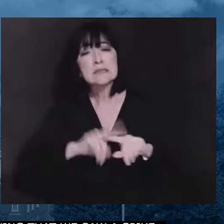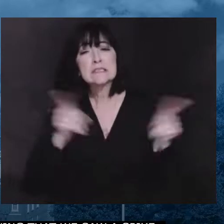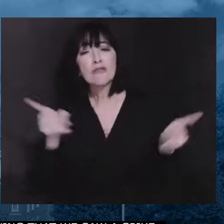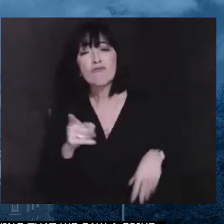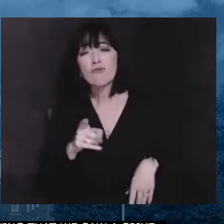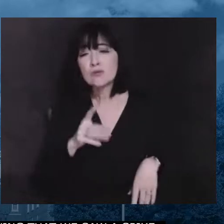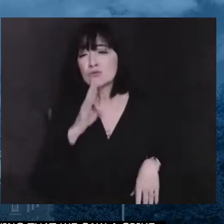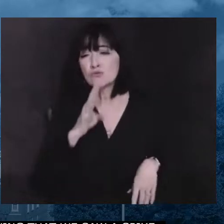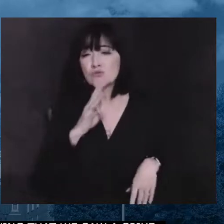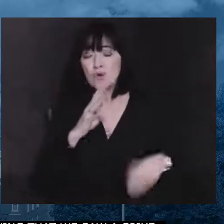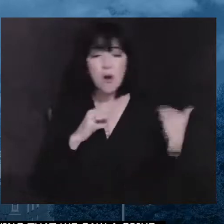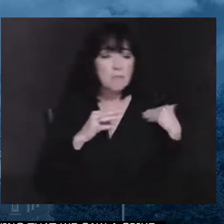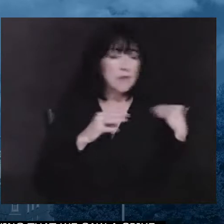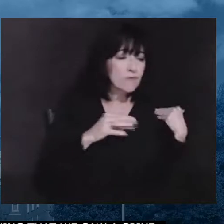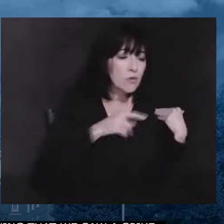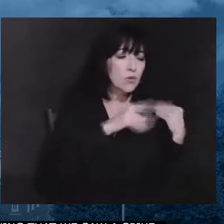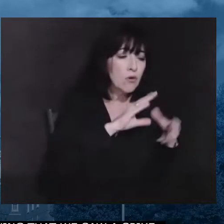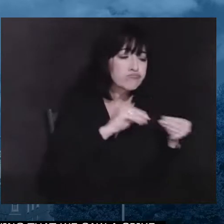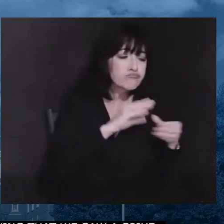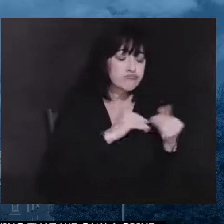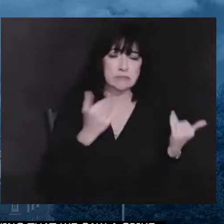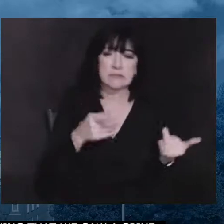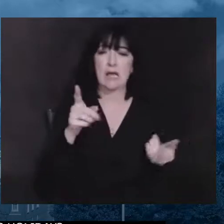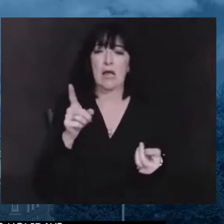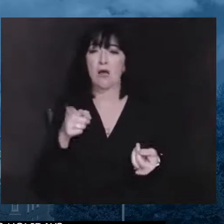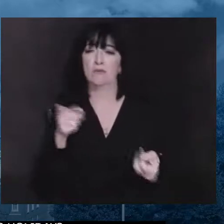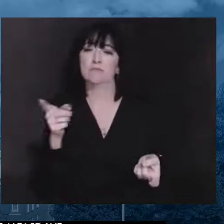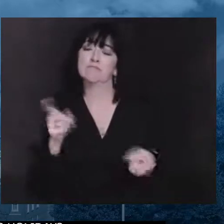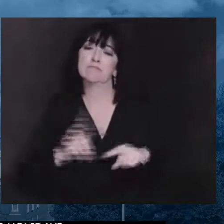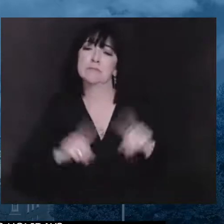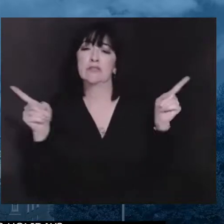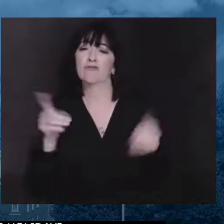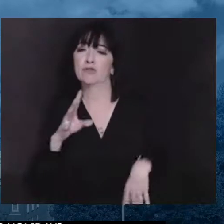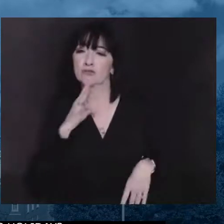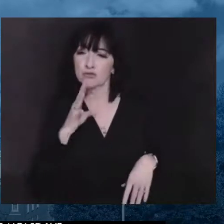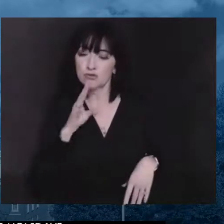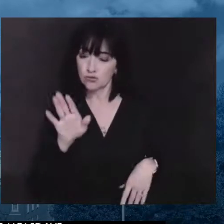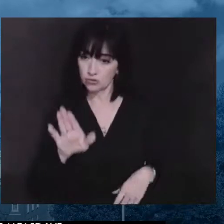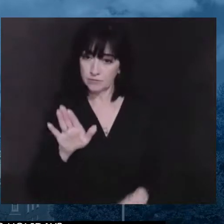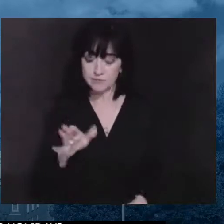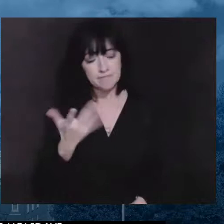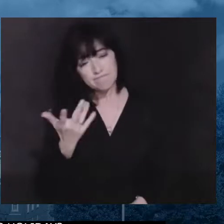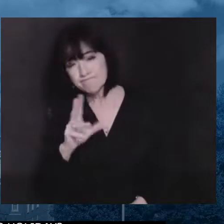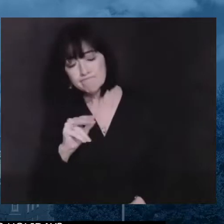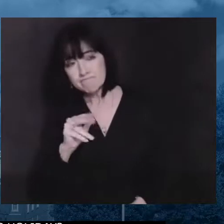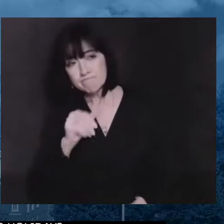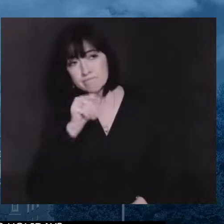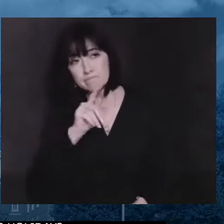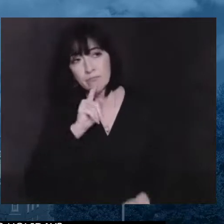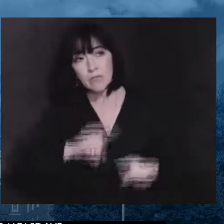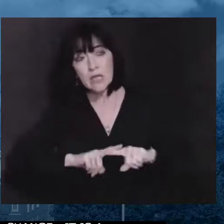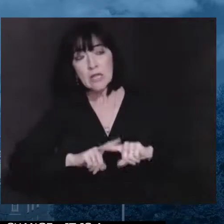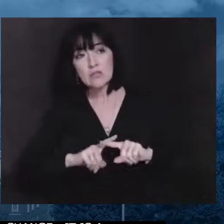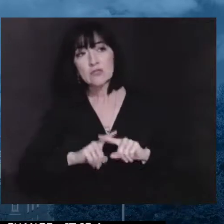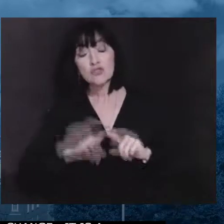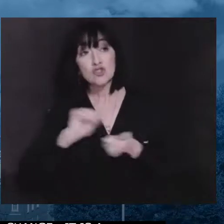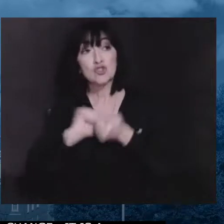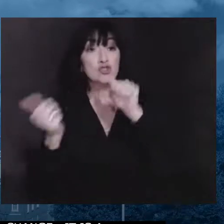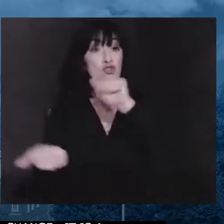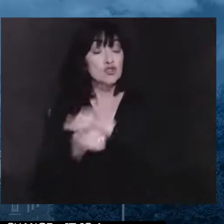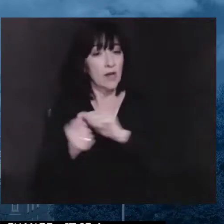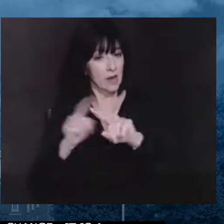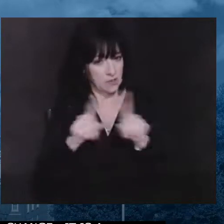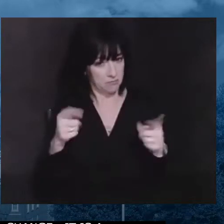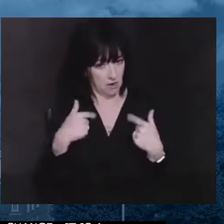that people are going to gather, and so to really emphasize that it's very